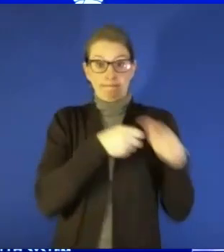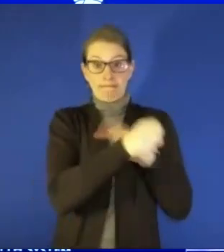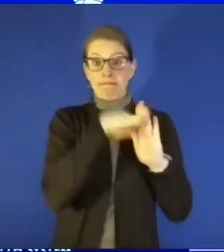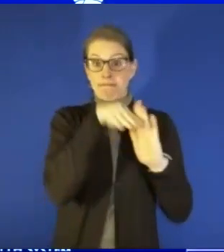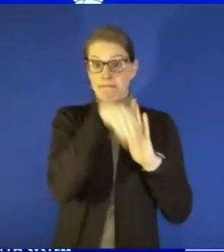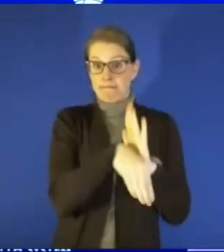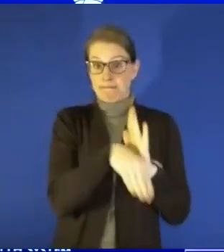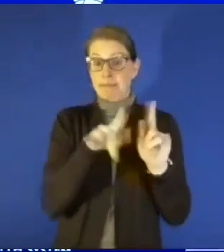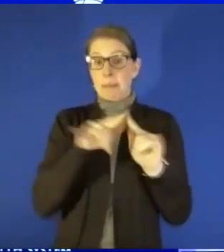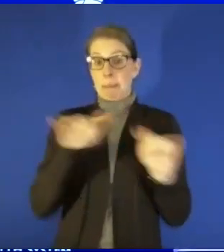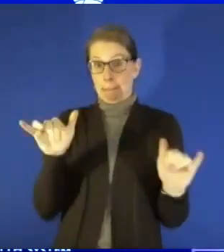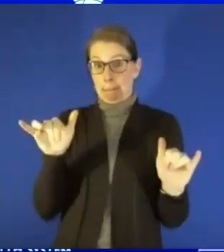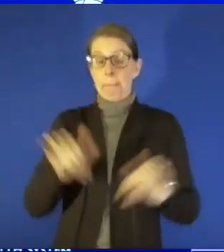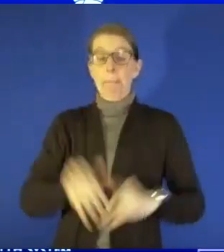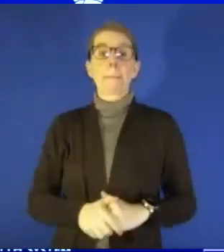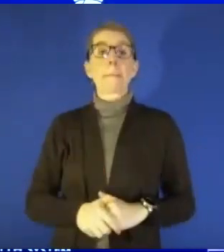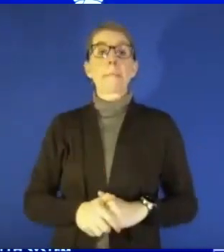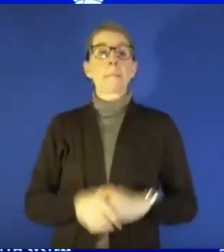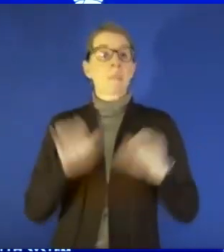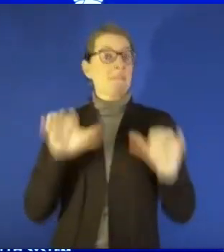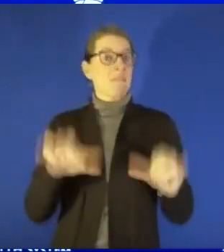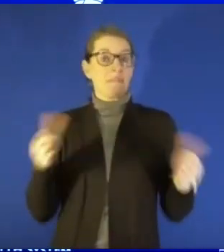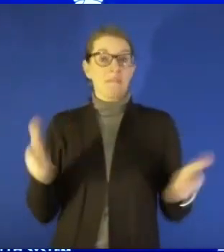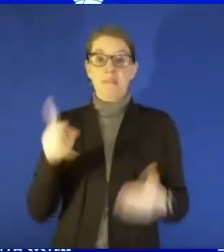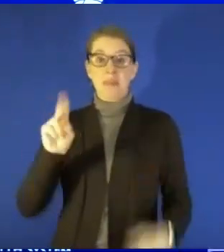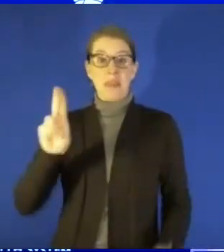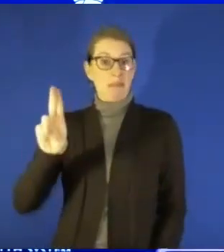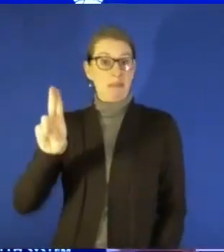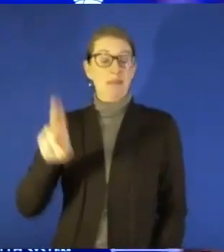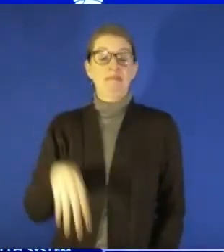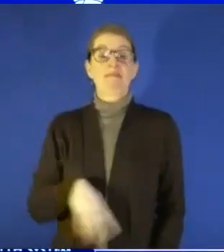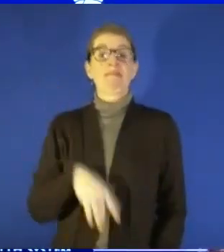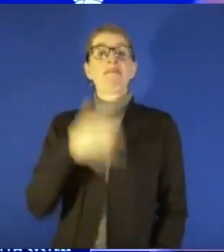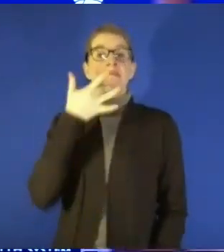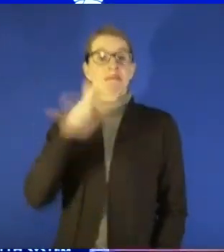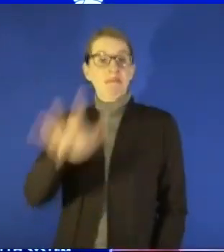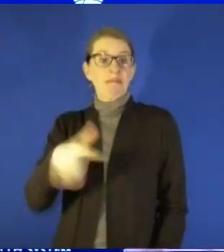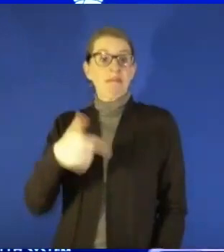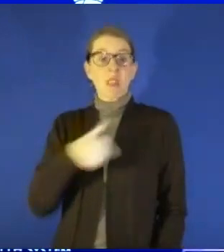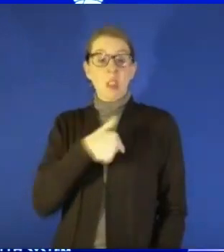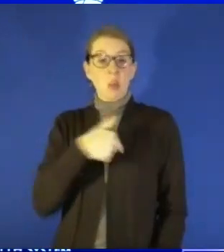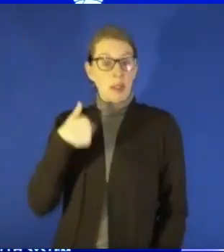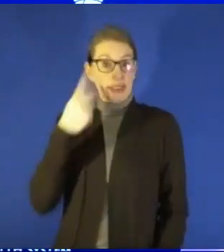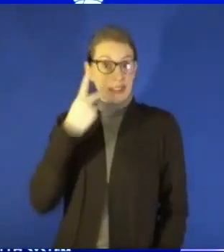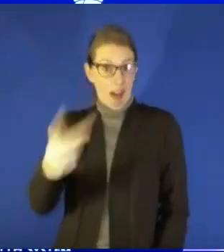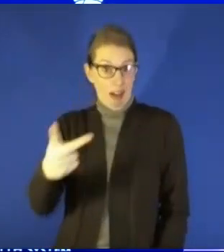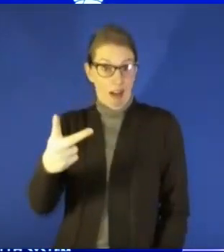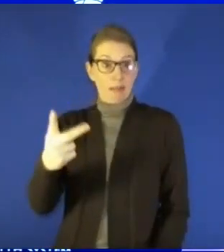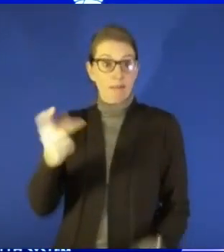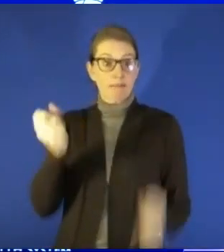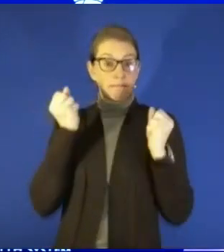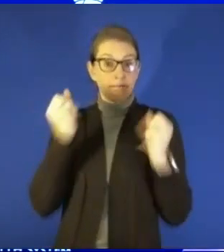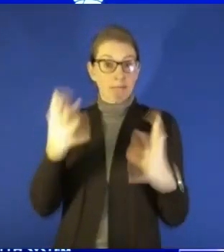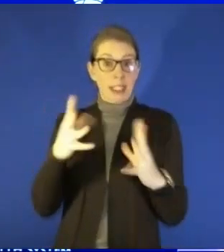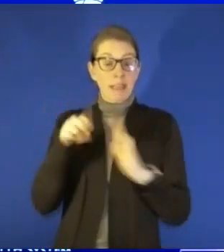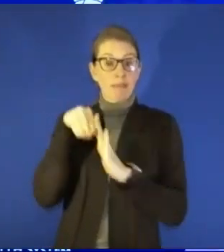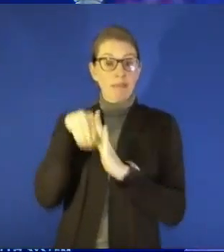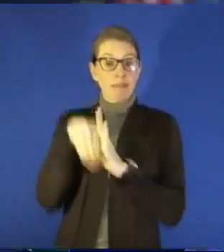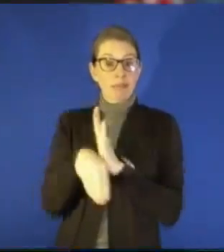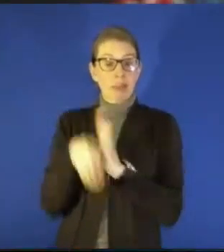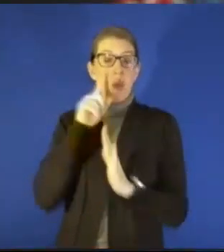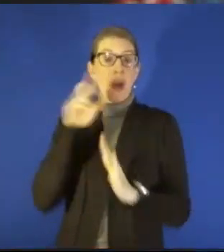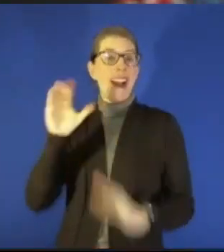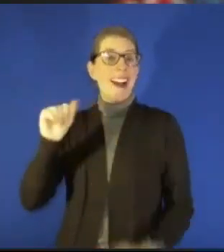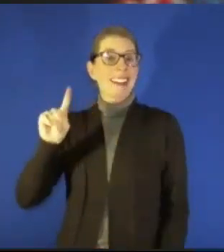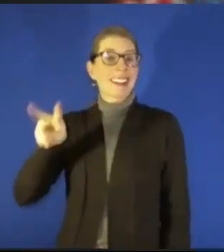well. Same thing here for the health system. You know, luckily, we saw a large decrease in our amount of active infections over